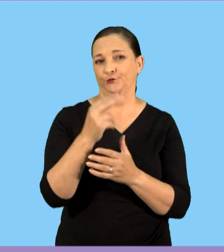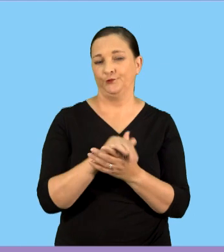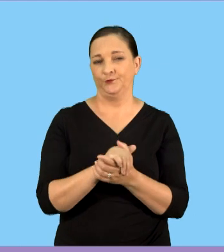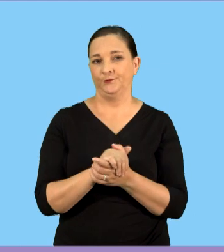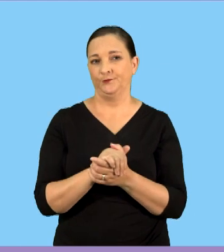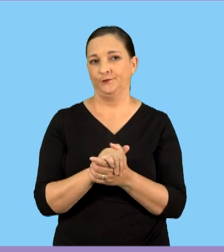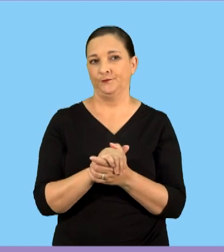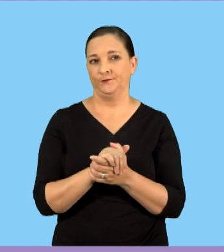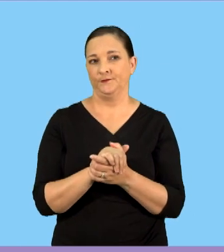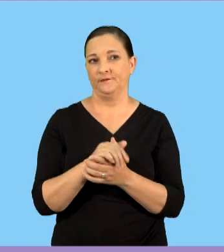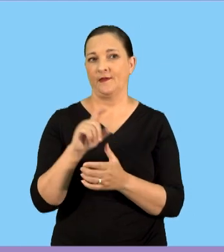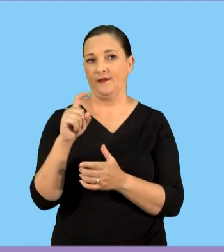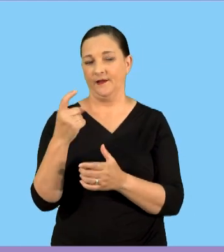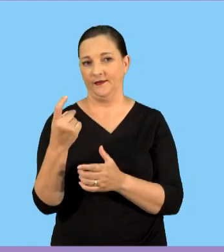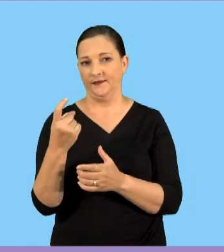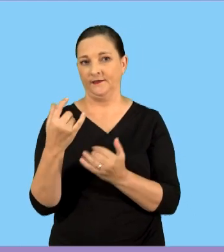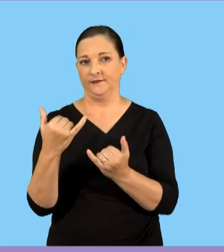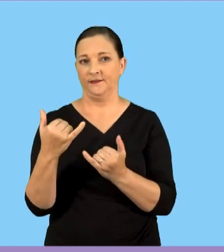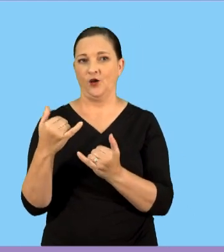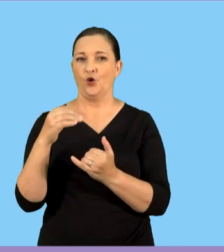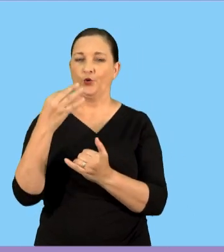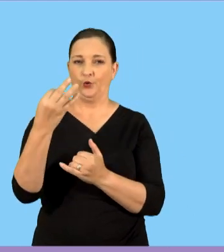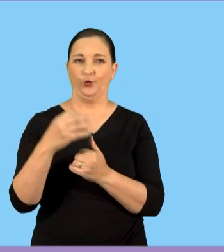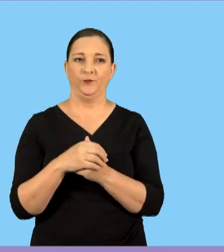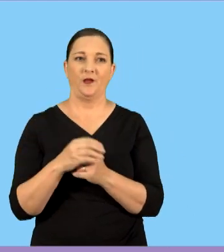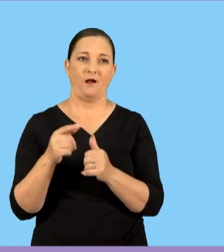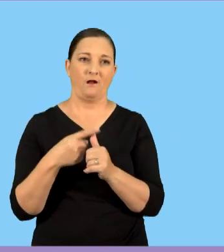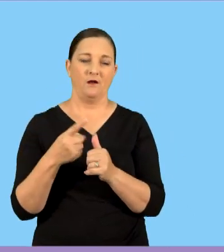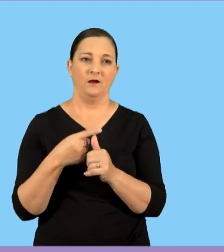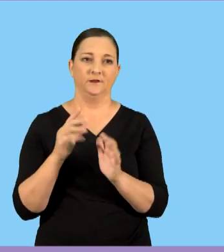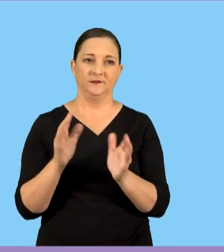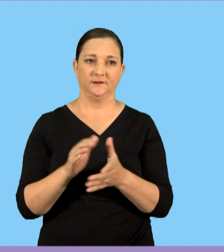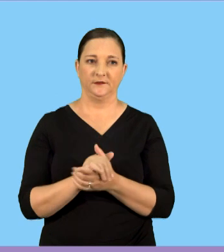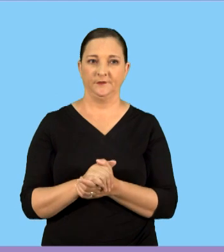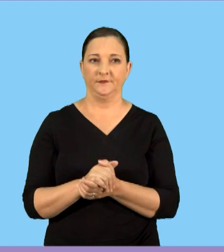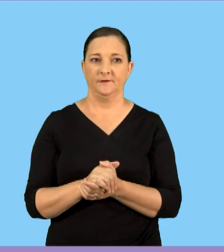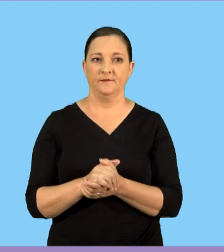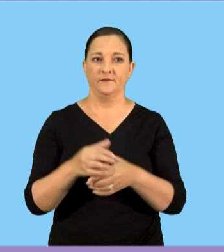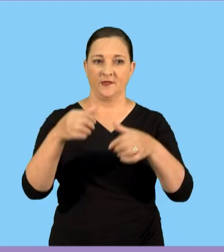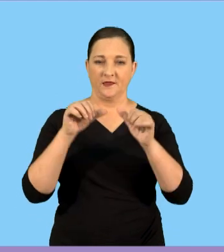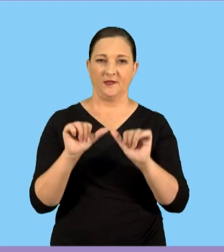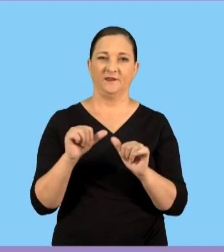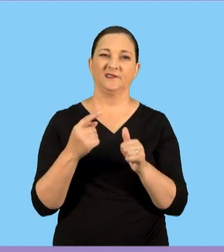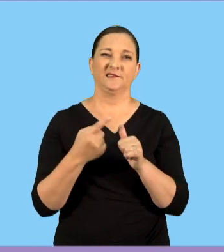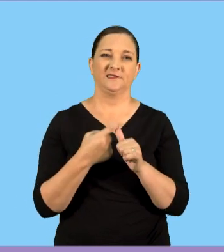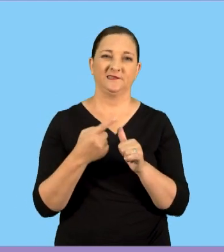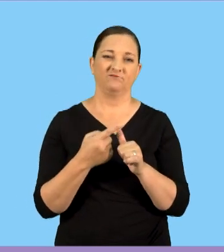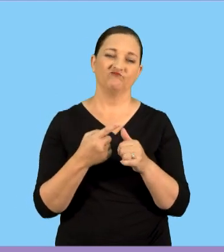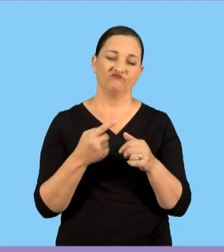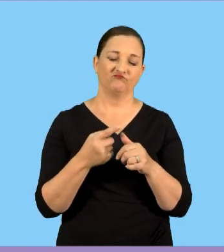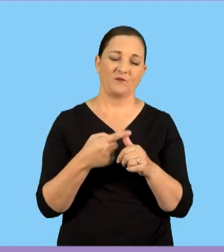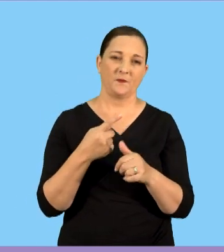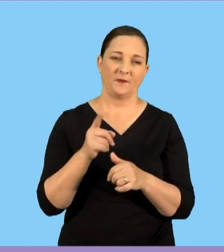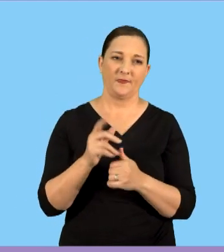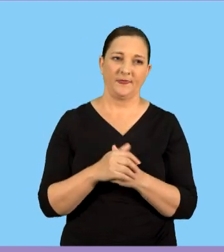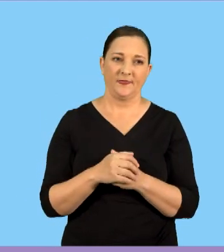and that is going to be a squared and x cubed as our answer. Let's look at a second example.